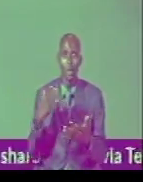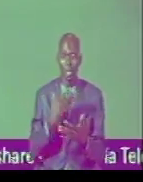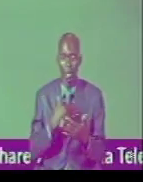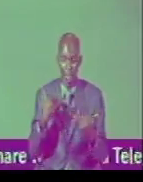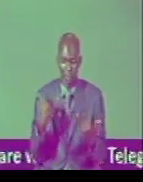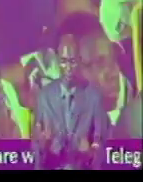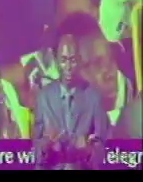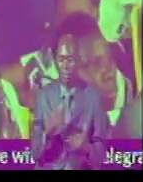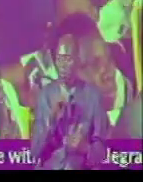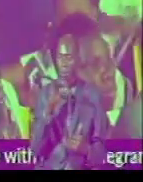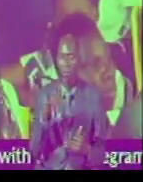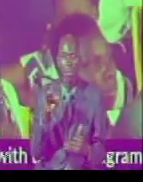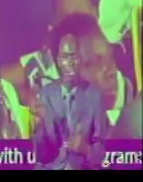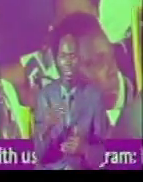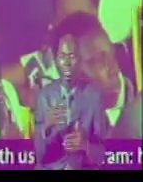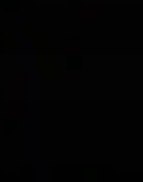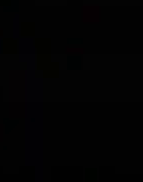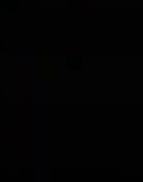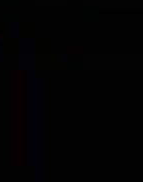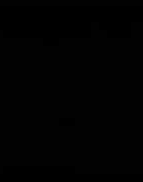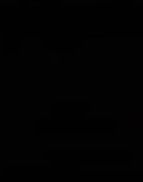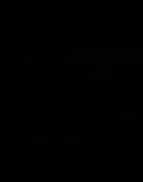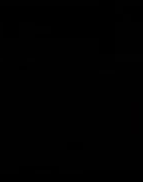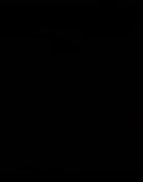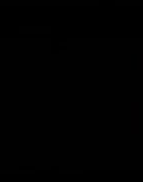that before. Praise the Lord.